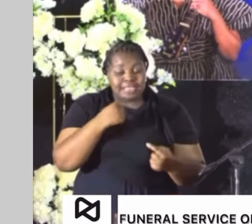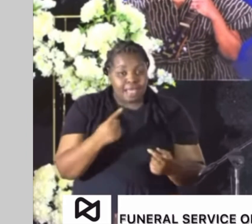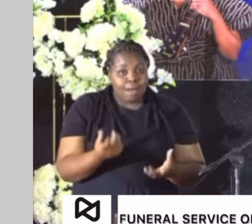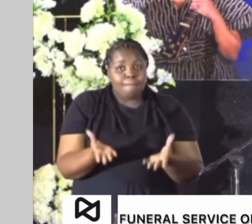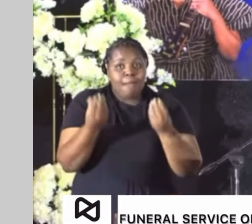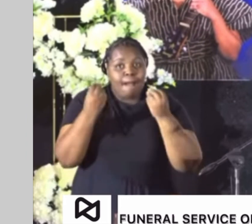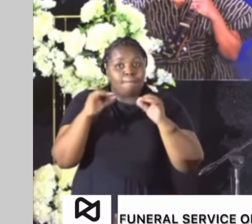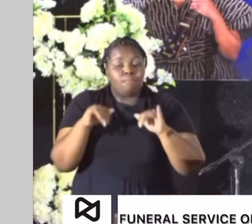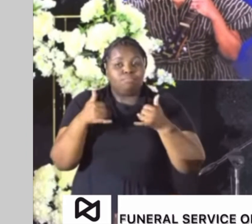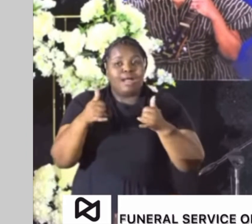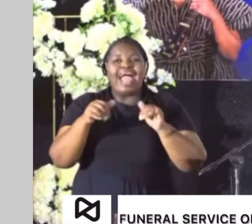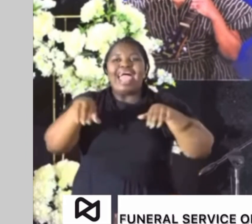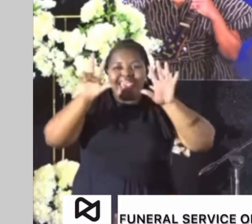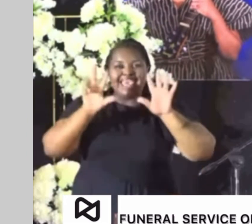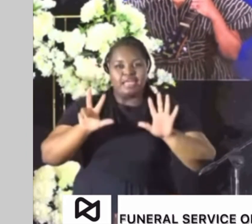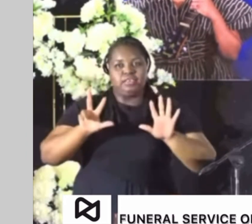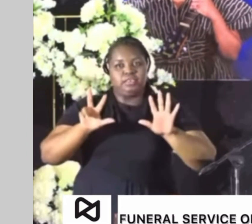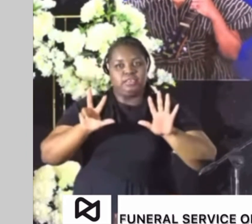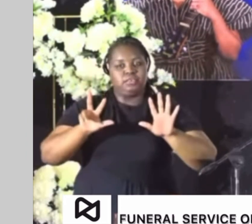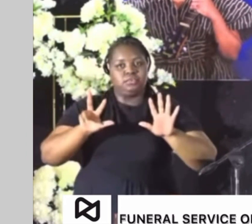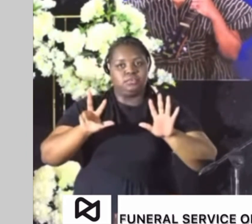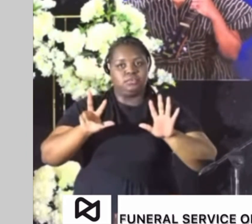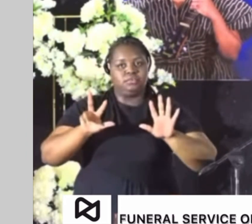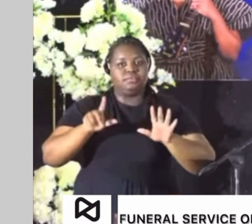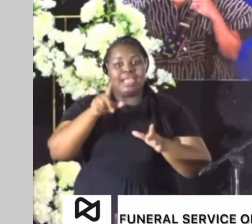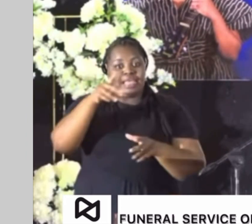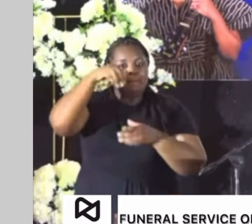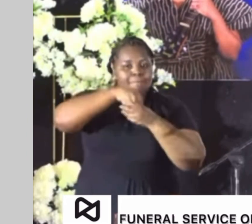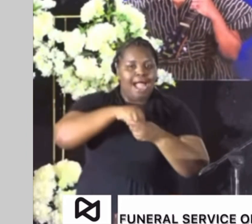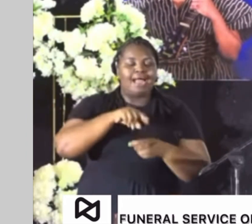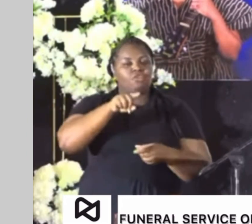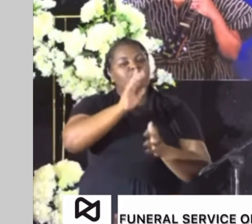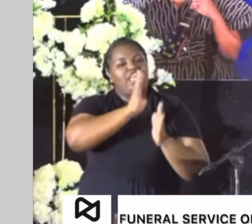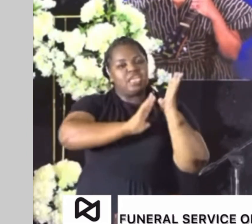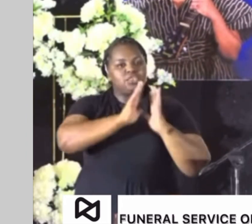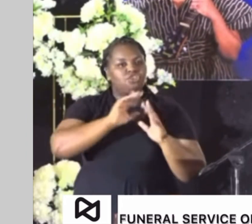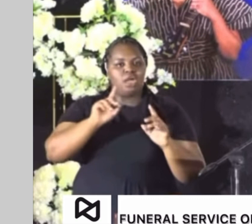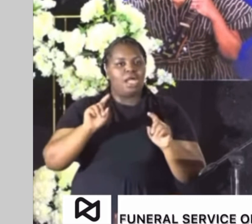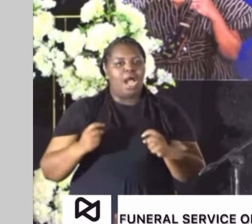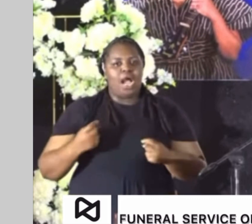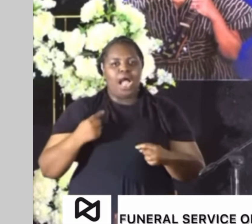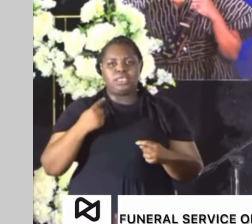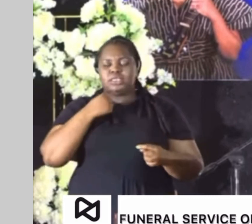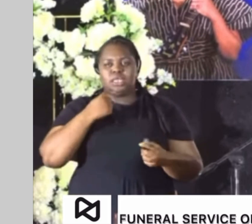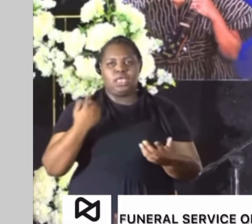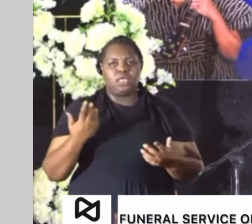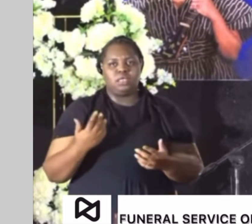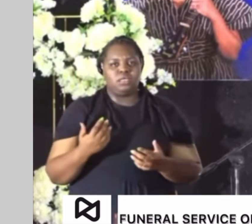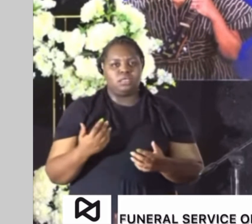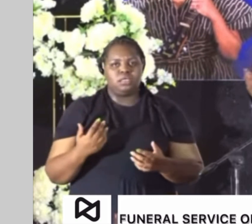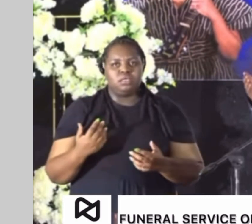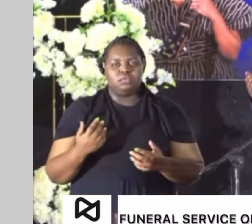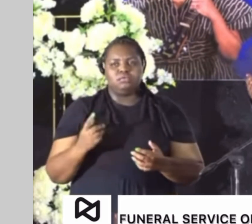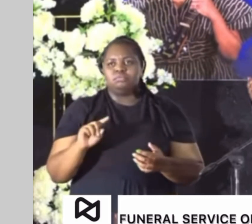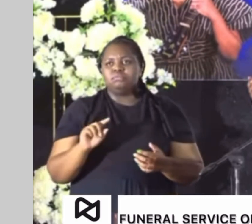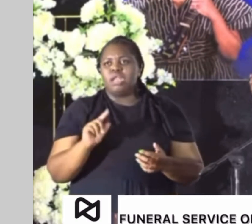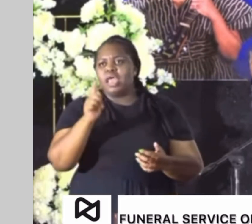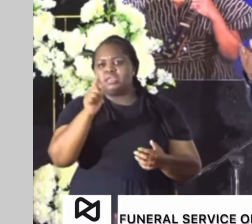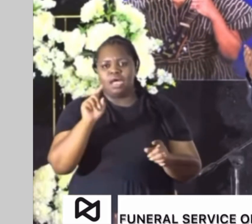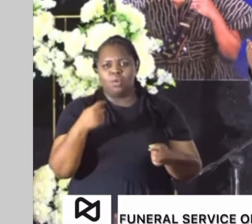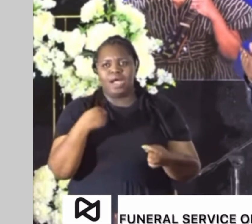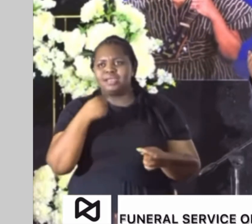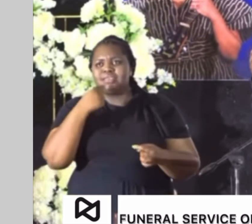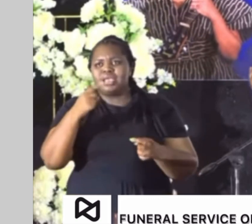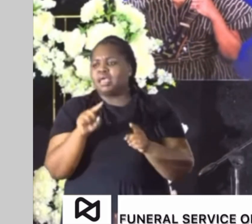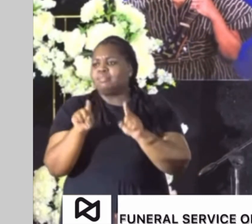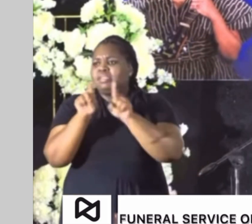huge role in organizing the funeral and staff. Another comment read, the music industry is very rough, yet you do not